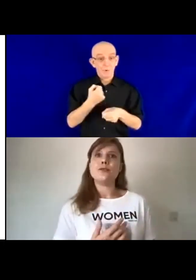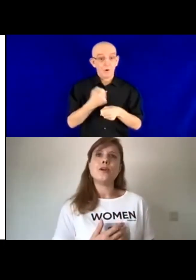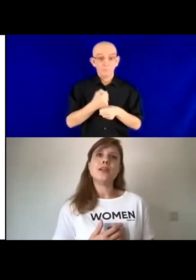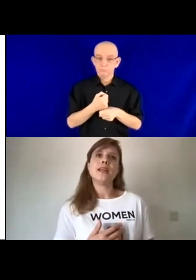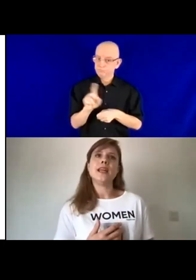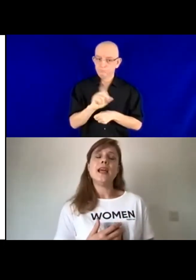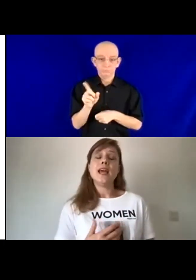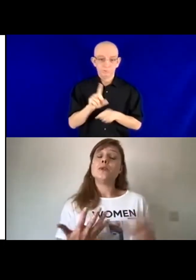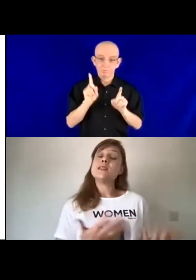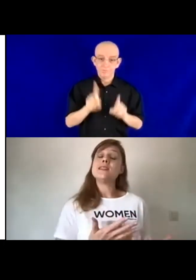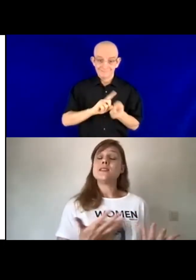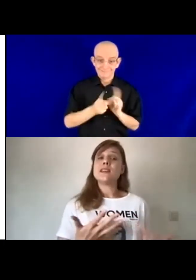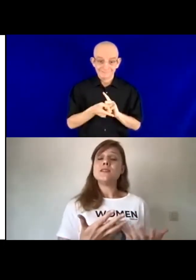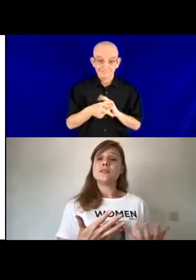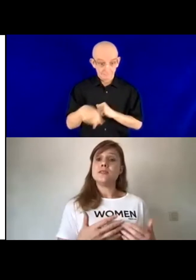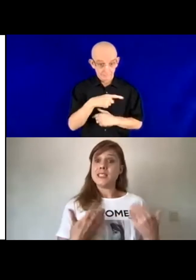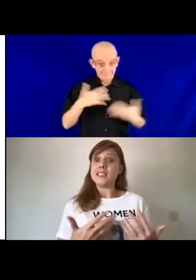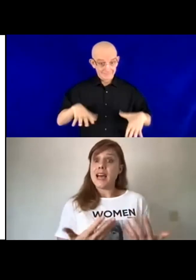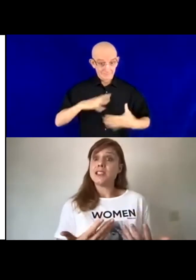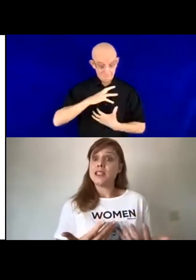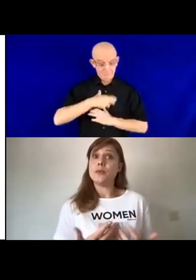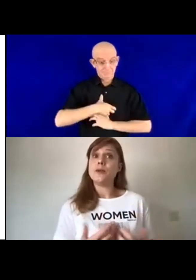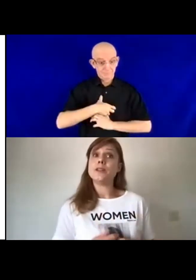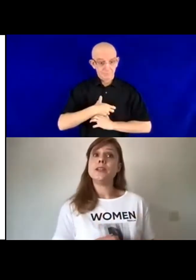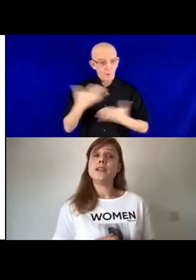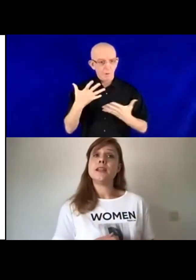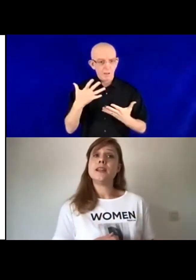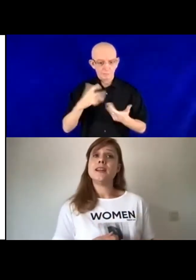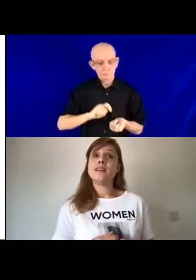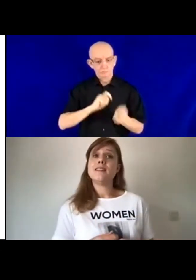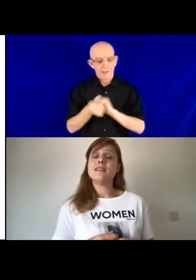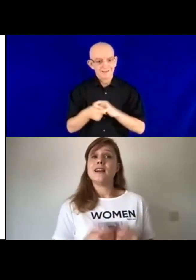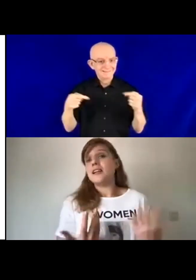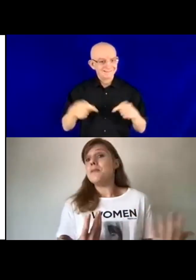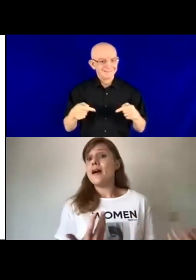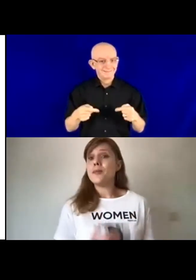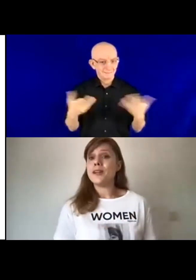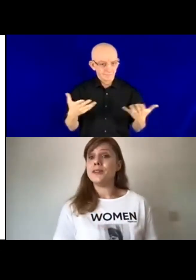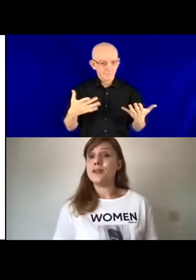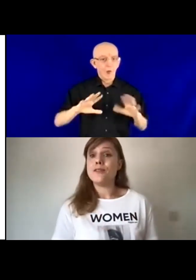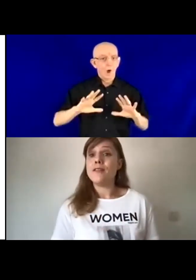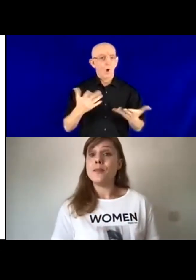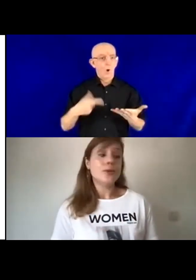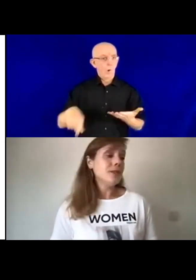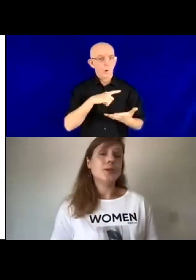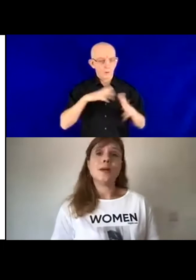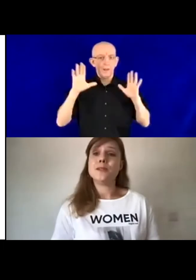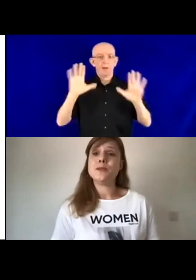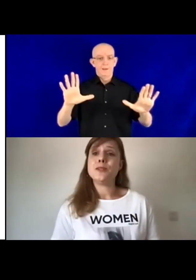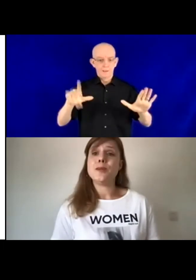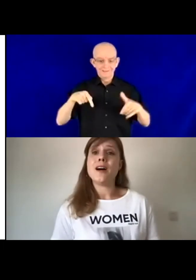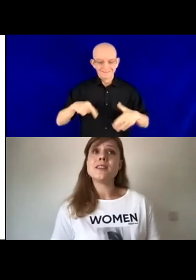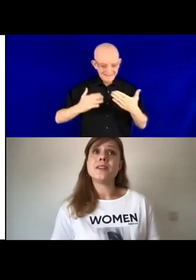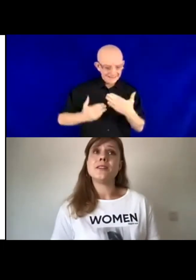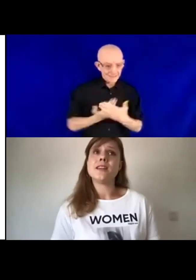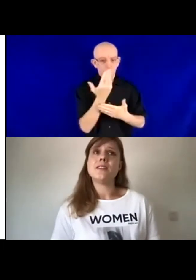of working? And was it successful? Did it actually work? And then in my opinion, a very important question we